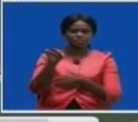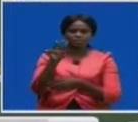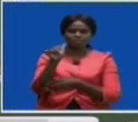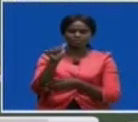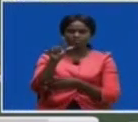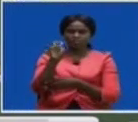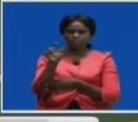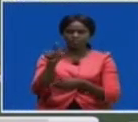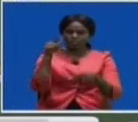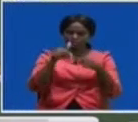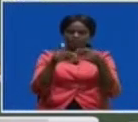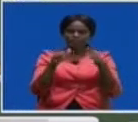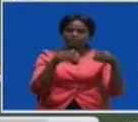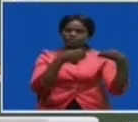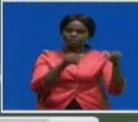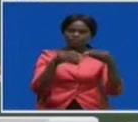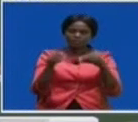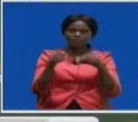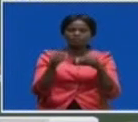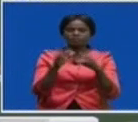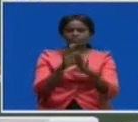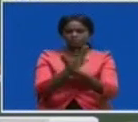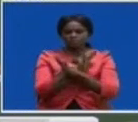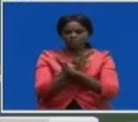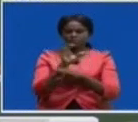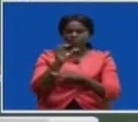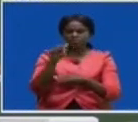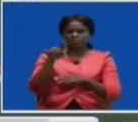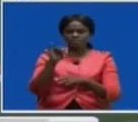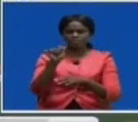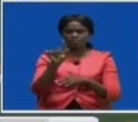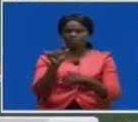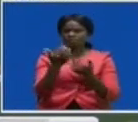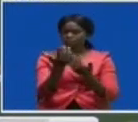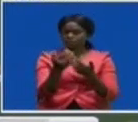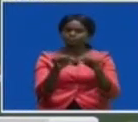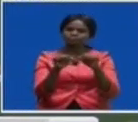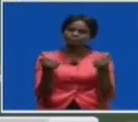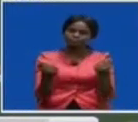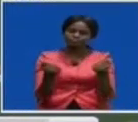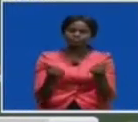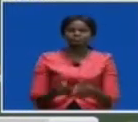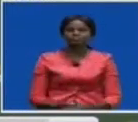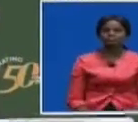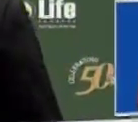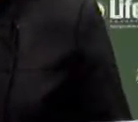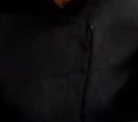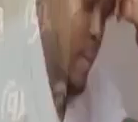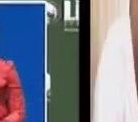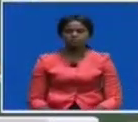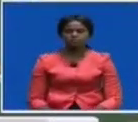has commissioned a sales retail outlet for ZAM Capital Industry products. We have details after the break.